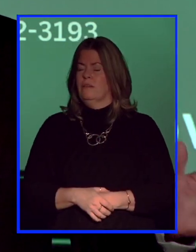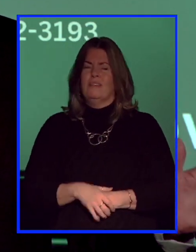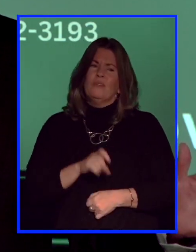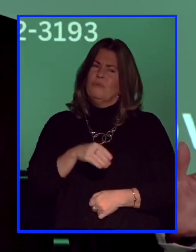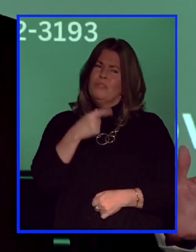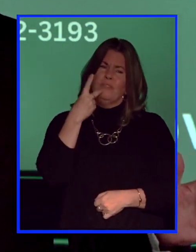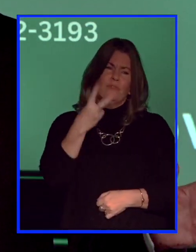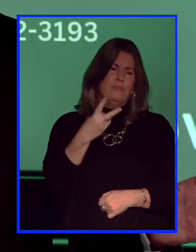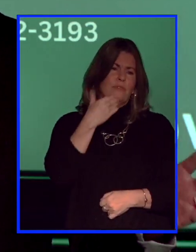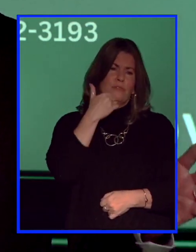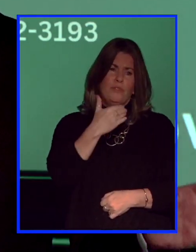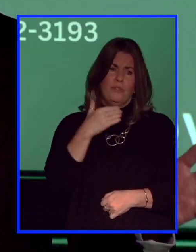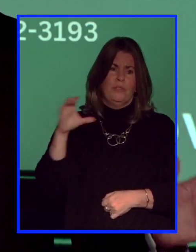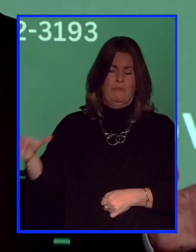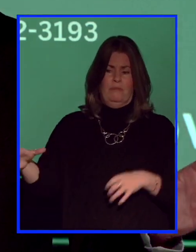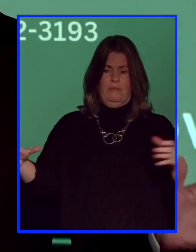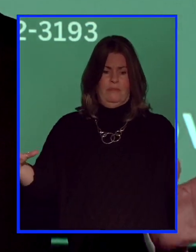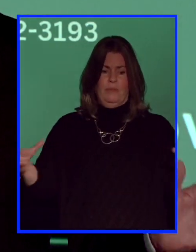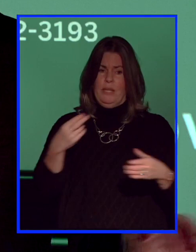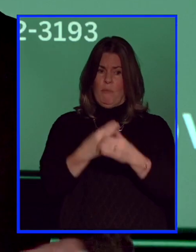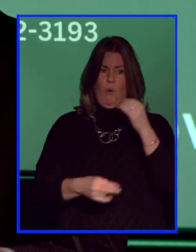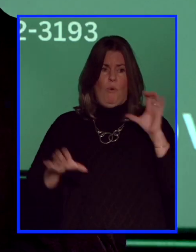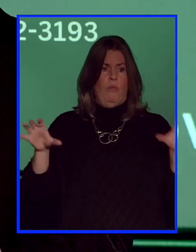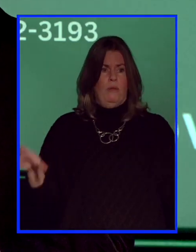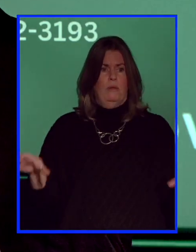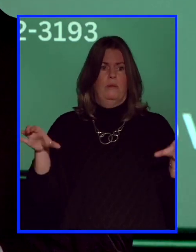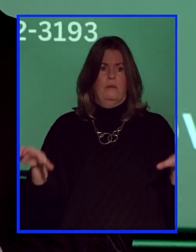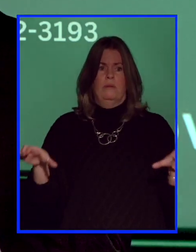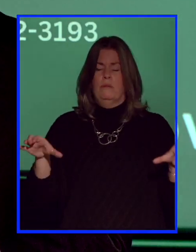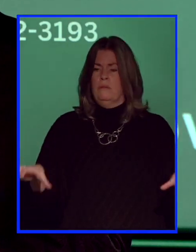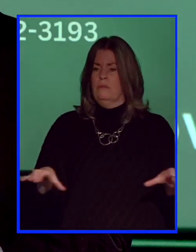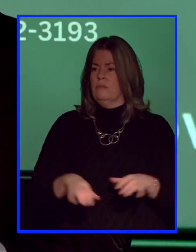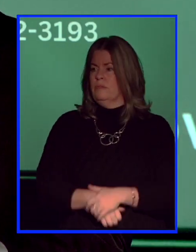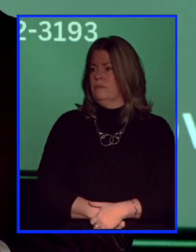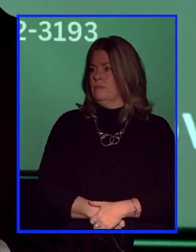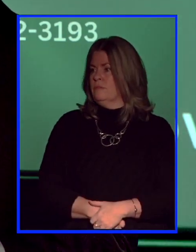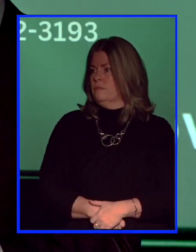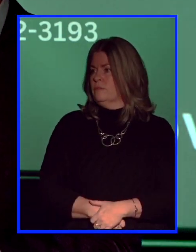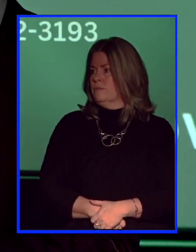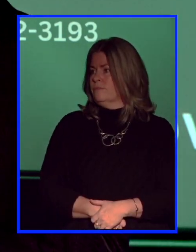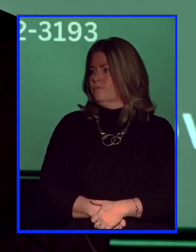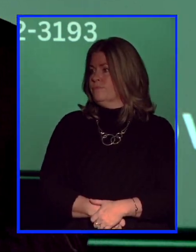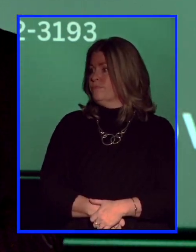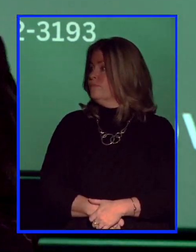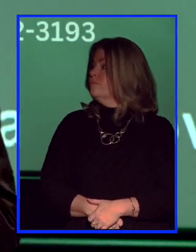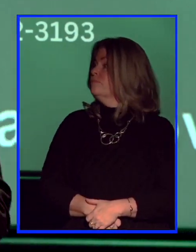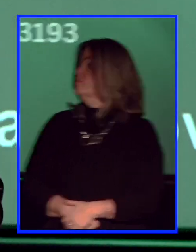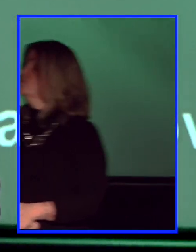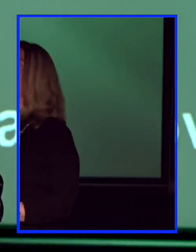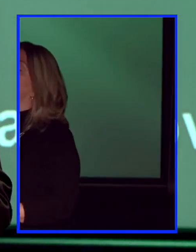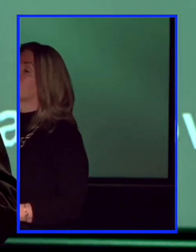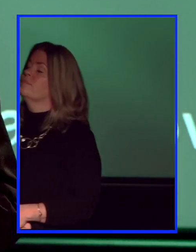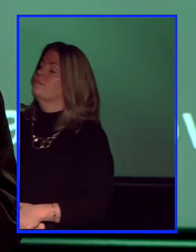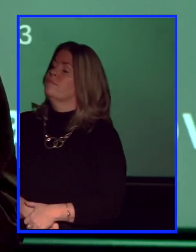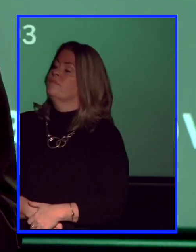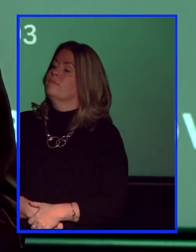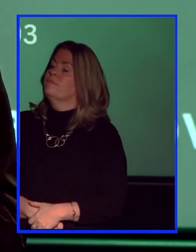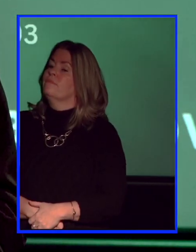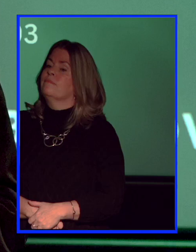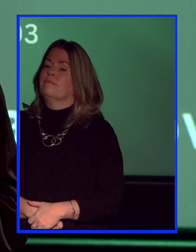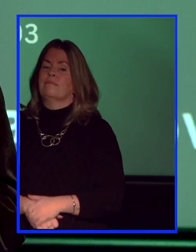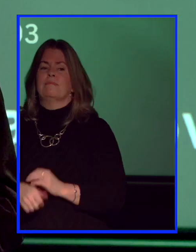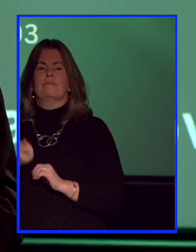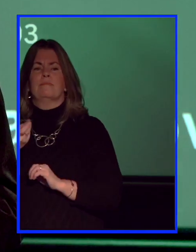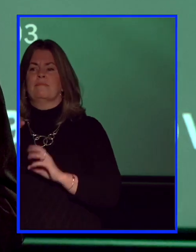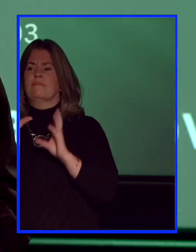good parties. We need two good principled parties. Thank you. A couple